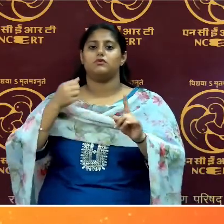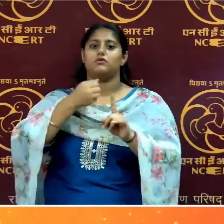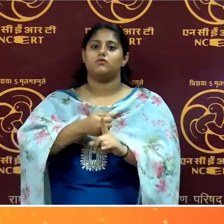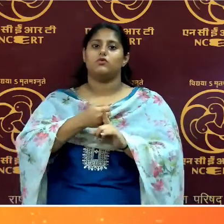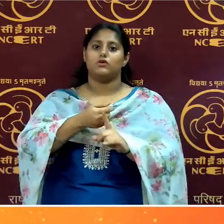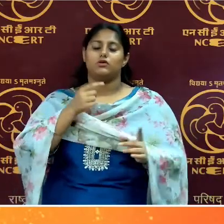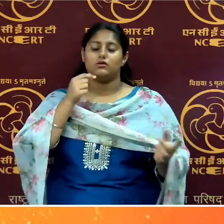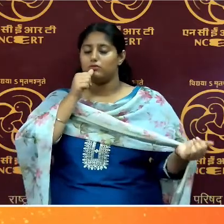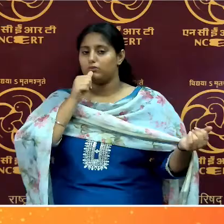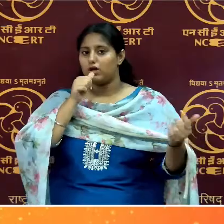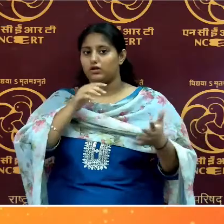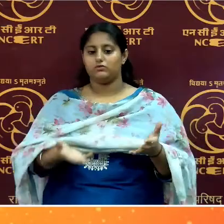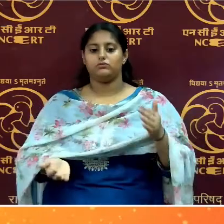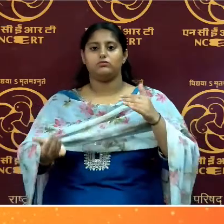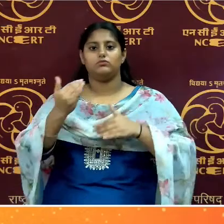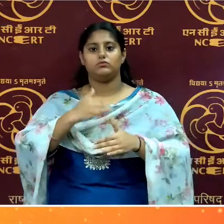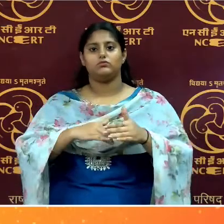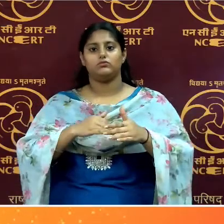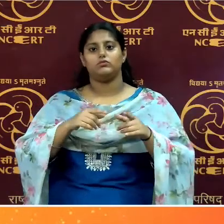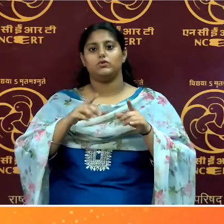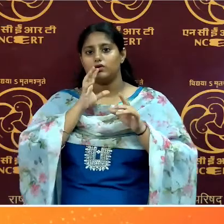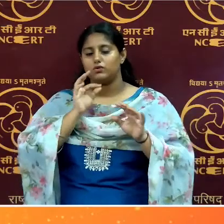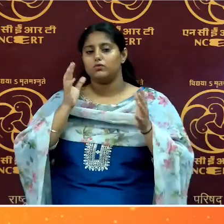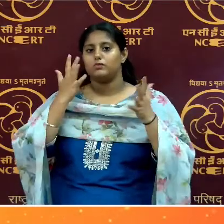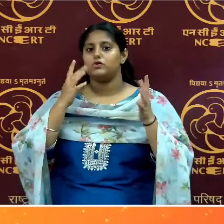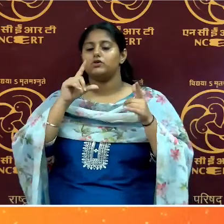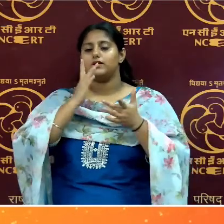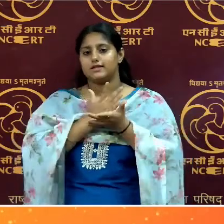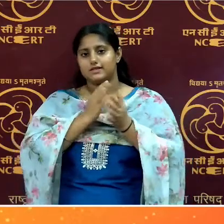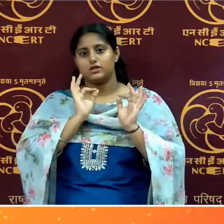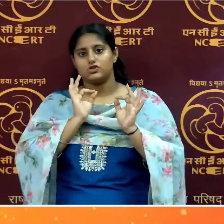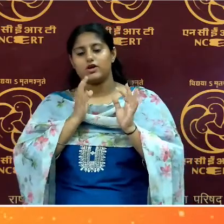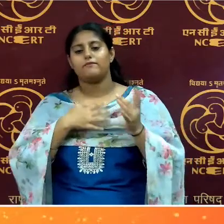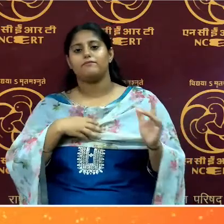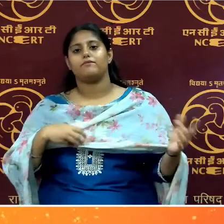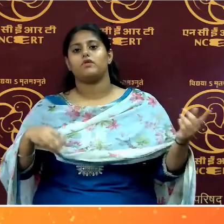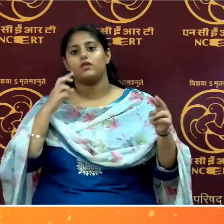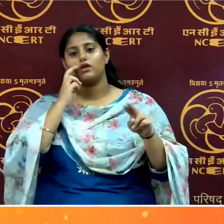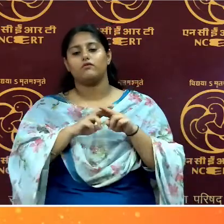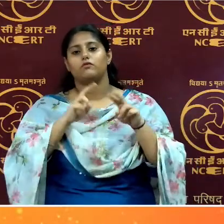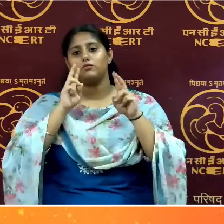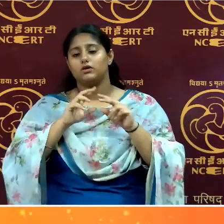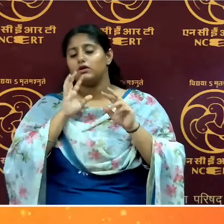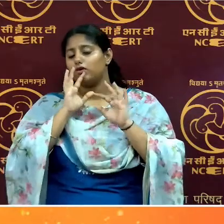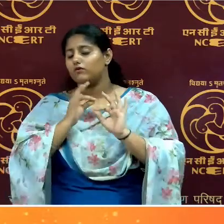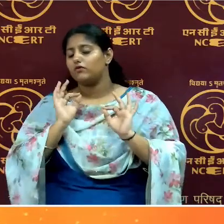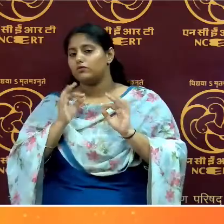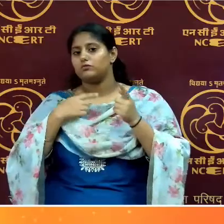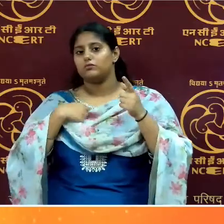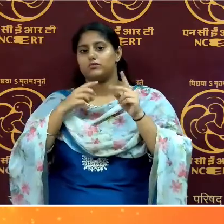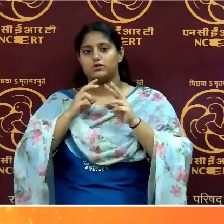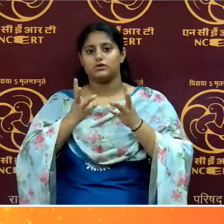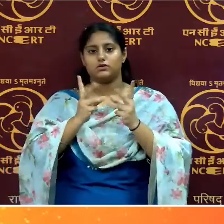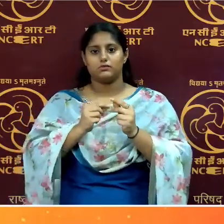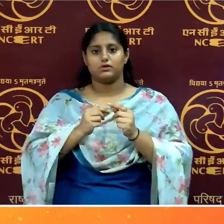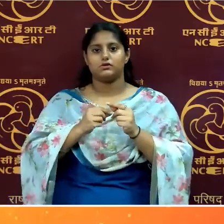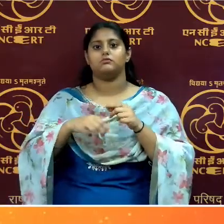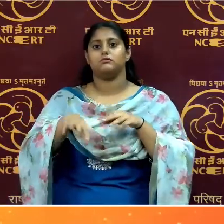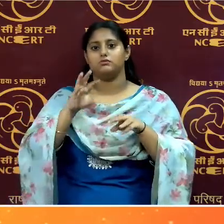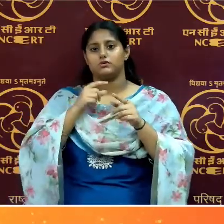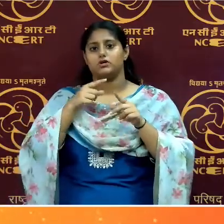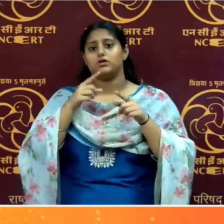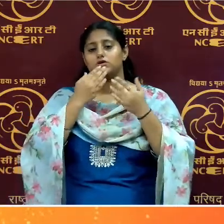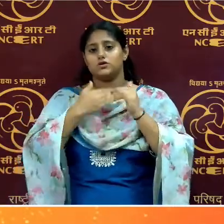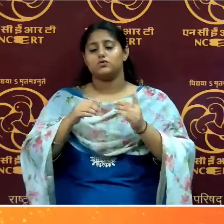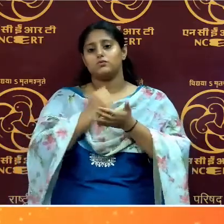Oh, achha. So, this is a very good chapter. Now, you will find very like nicely aligned numericals to it Yeah. also. Students should